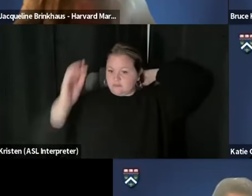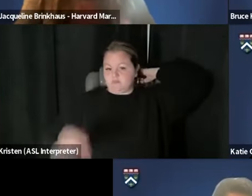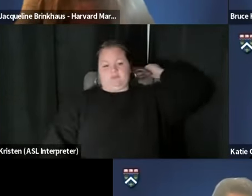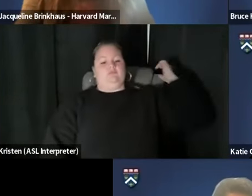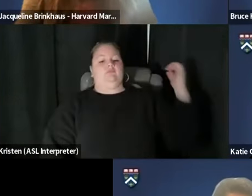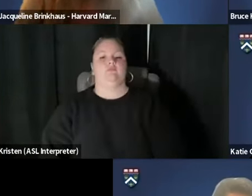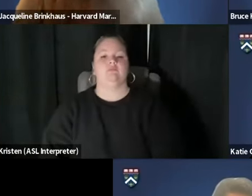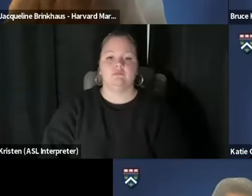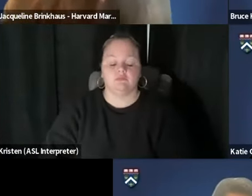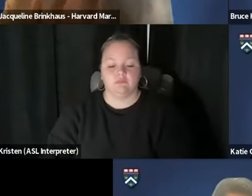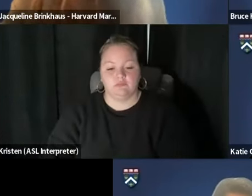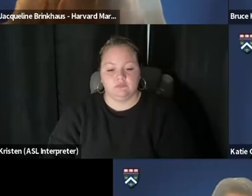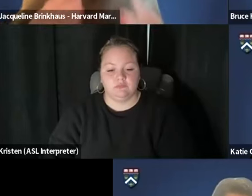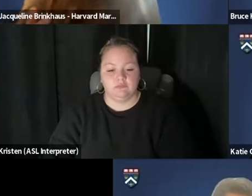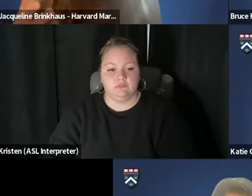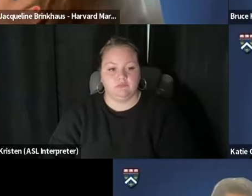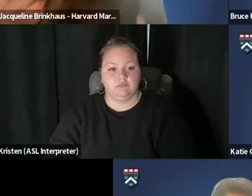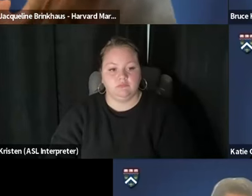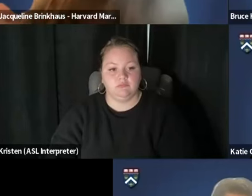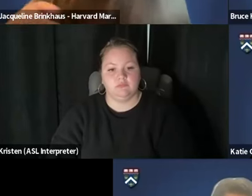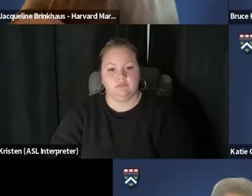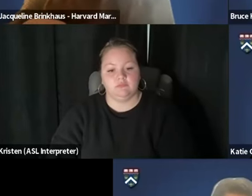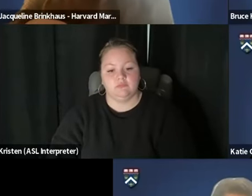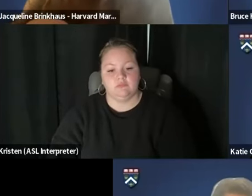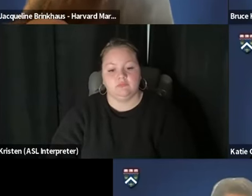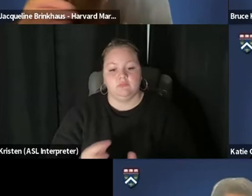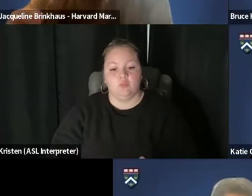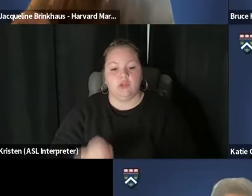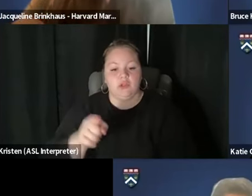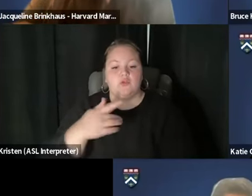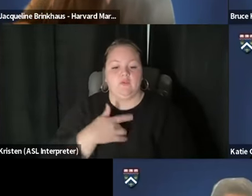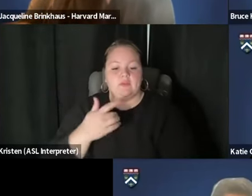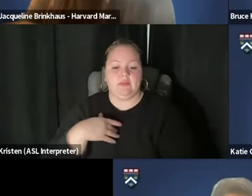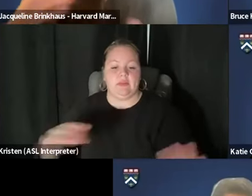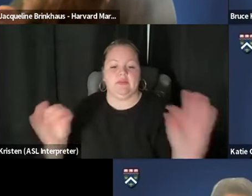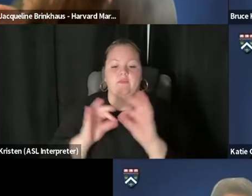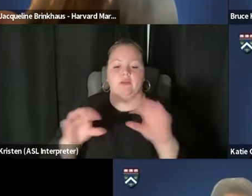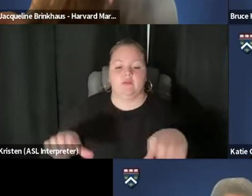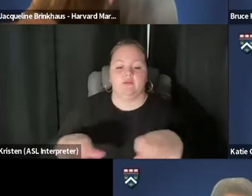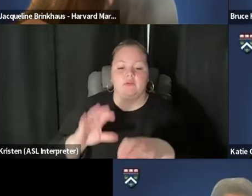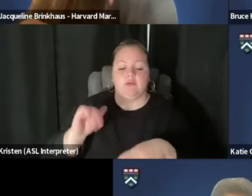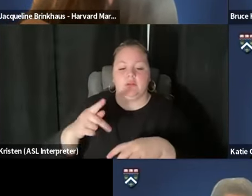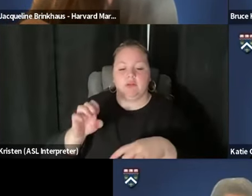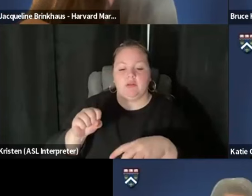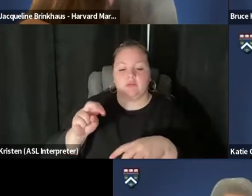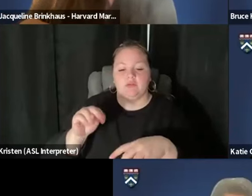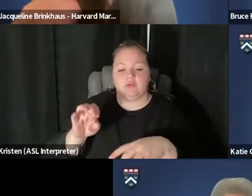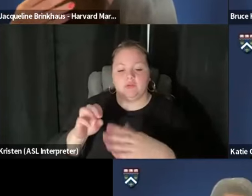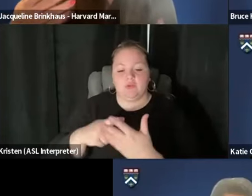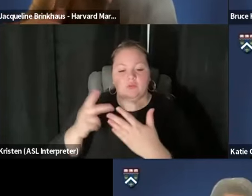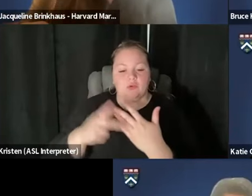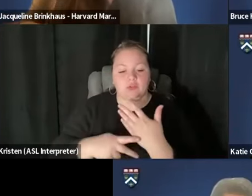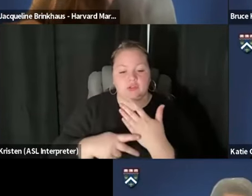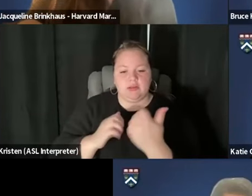is for a few of our students. What would you say the value of doing a capstone project has been for you in culminating, you know,